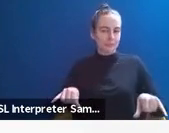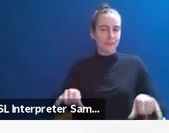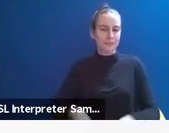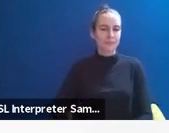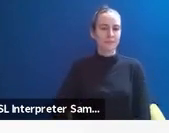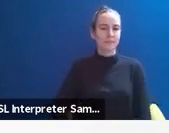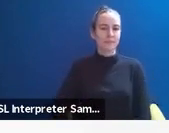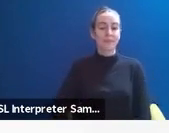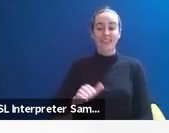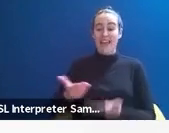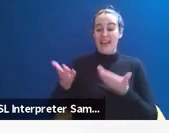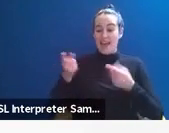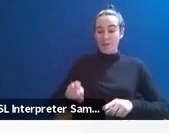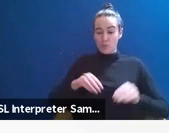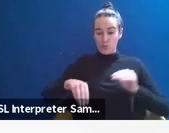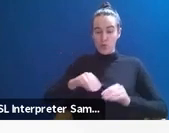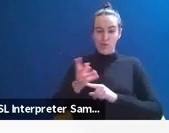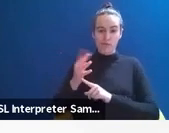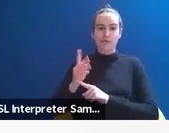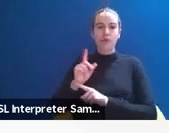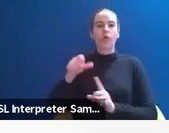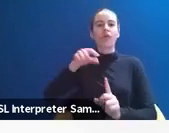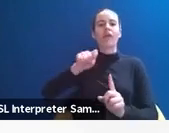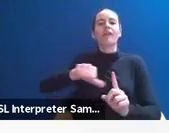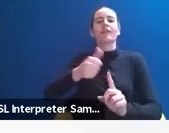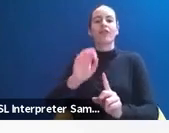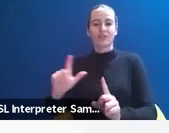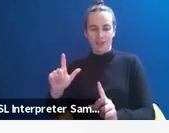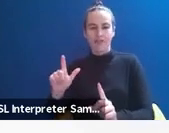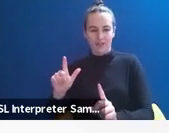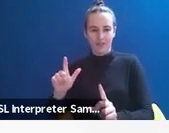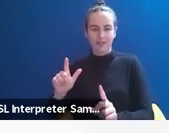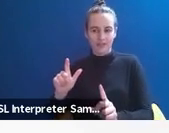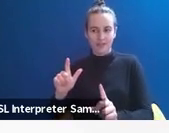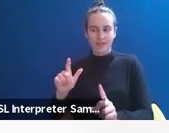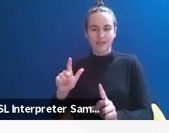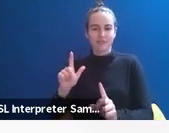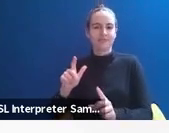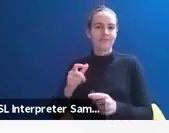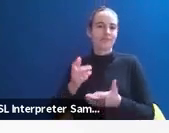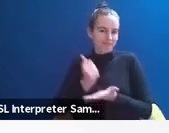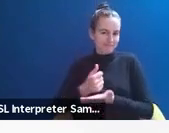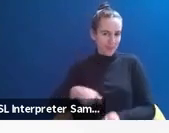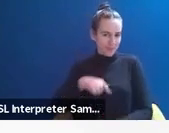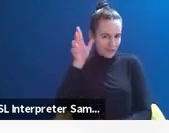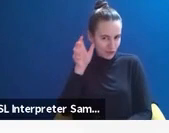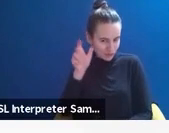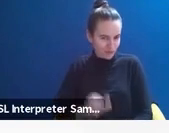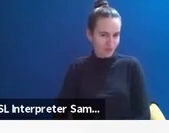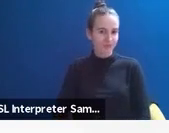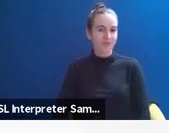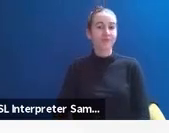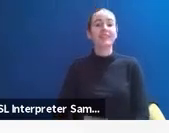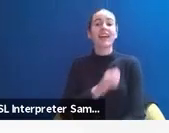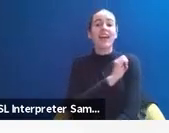stimulate another set of cells to then stimulate the auditory nerve, and so we can hear. The primary energy source for